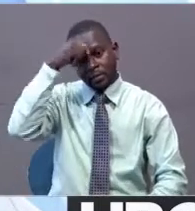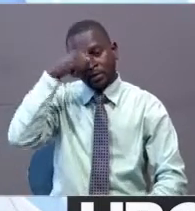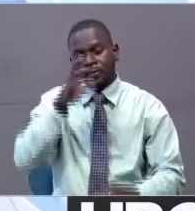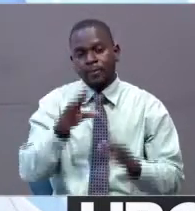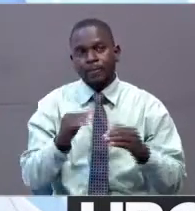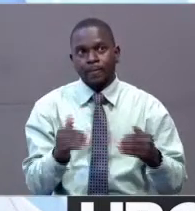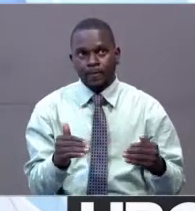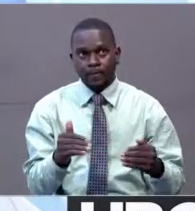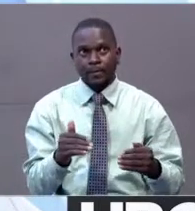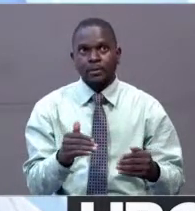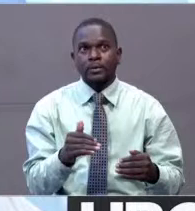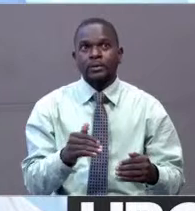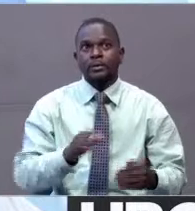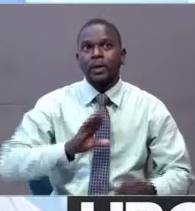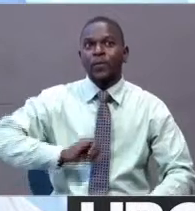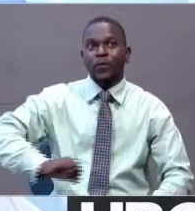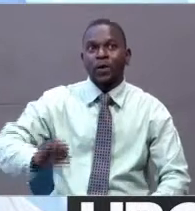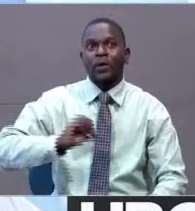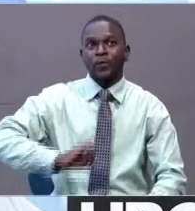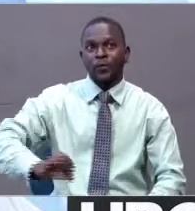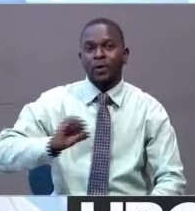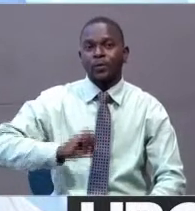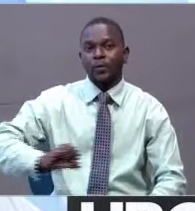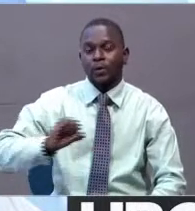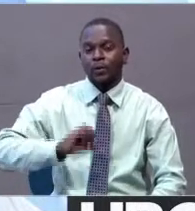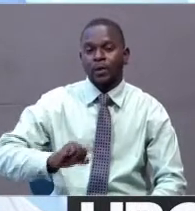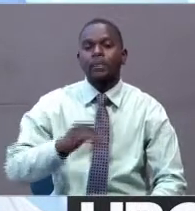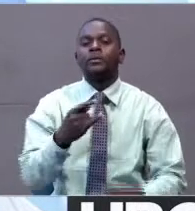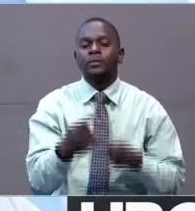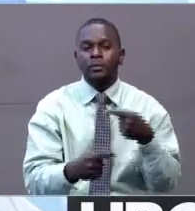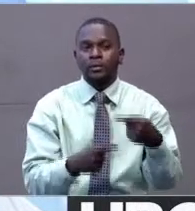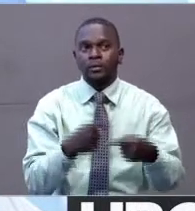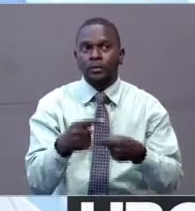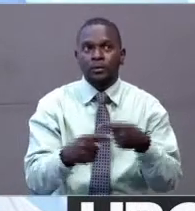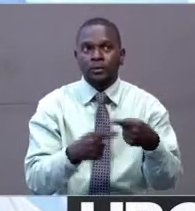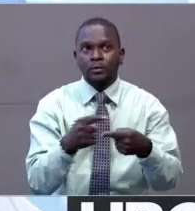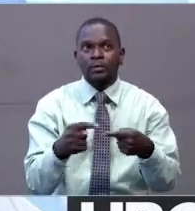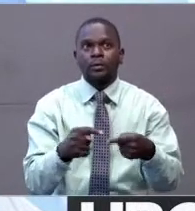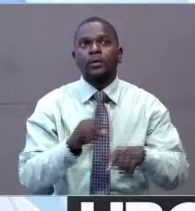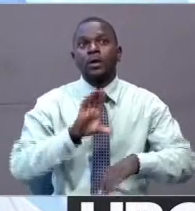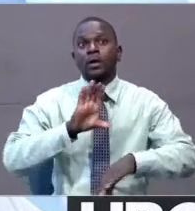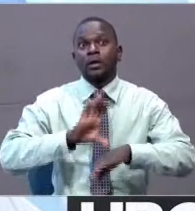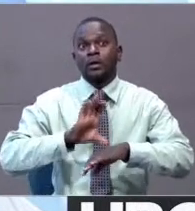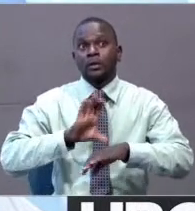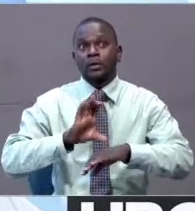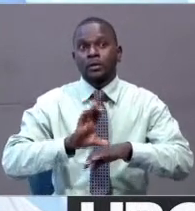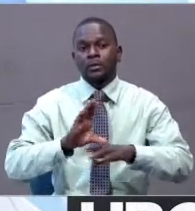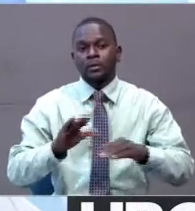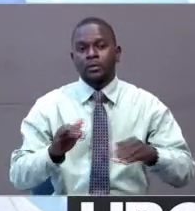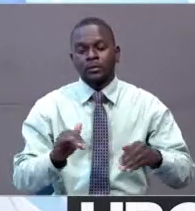the Larakaraka dance. He then proceeded to St. Nectario Orthodox Church in